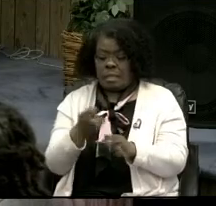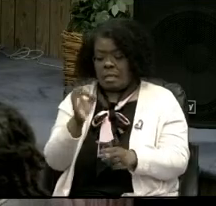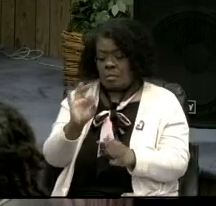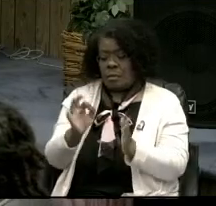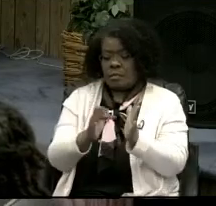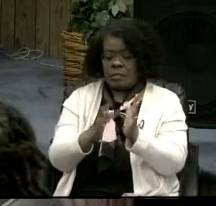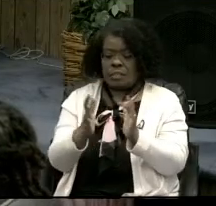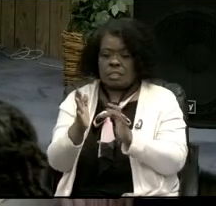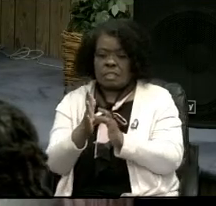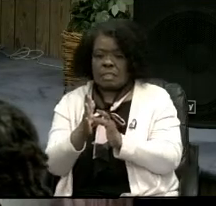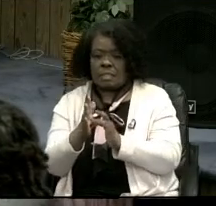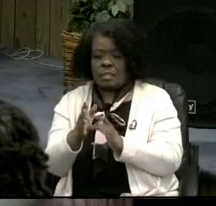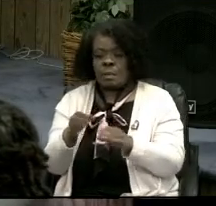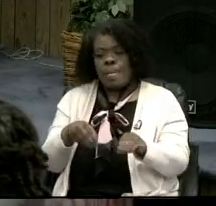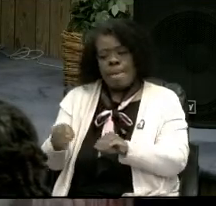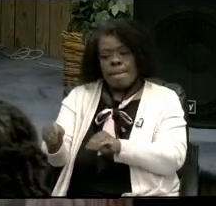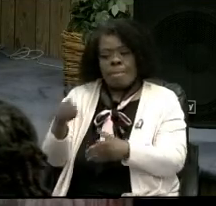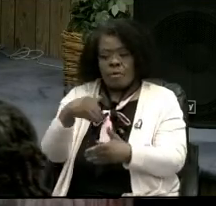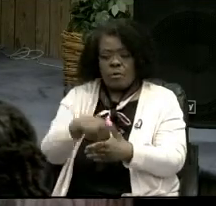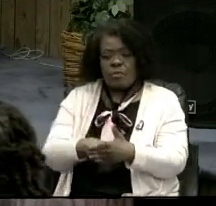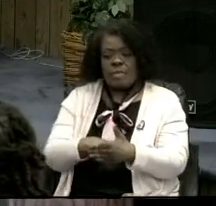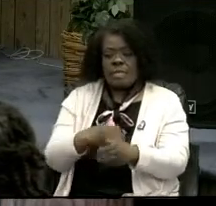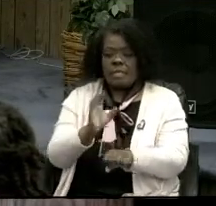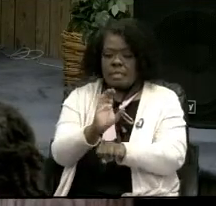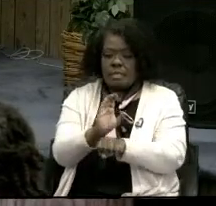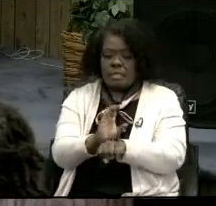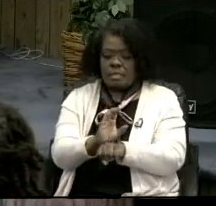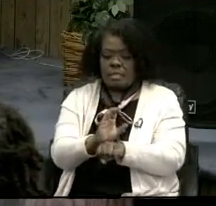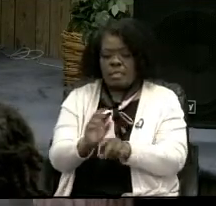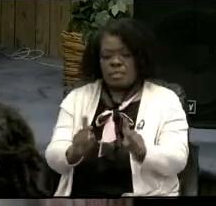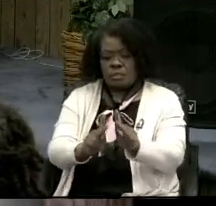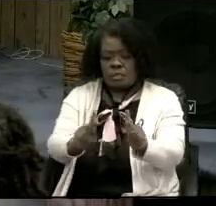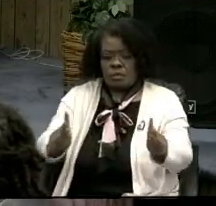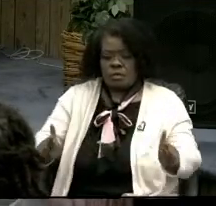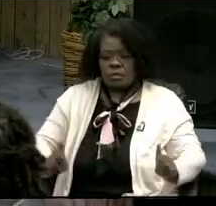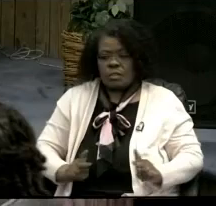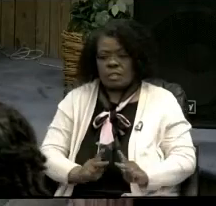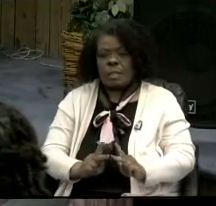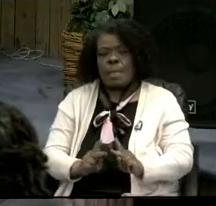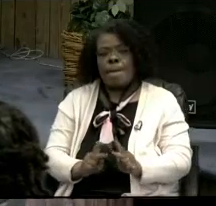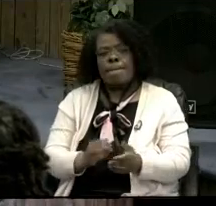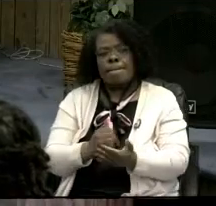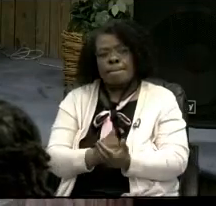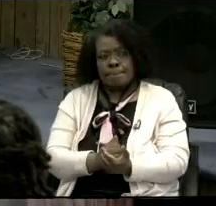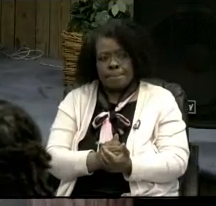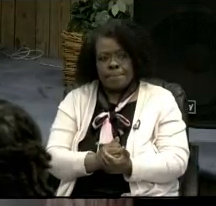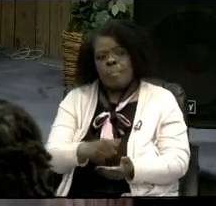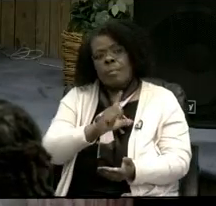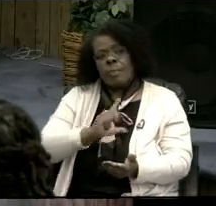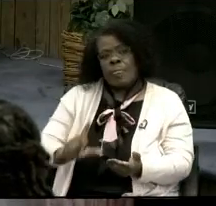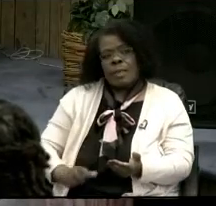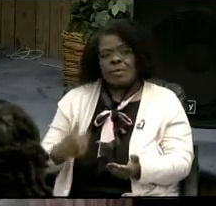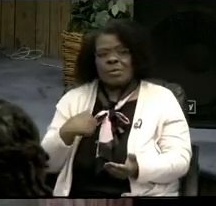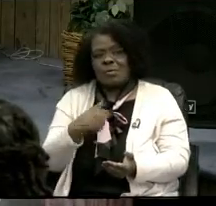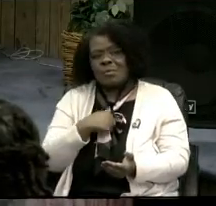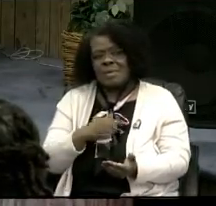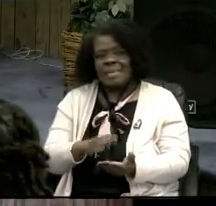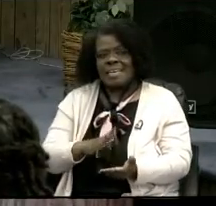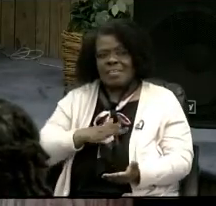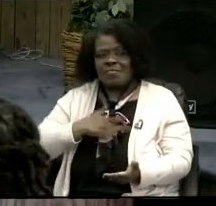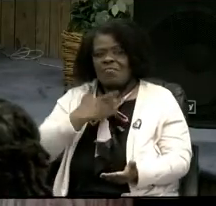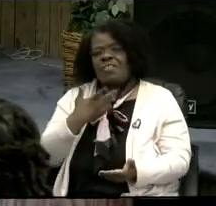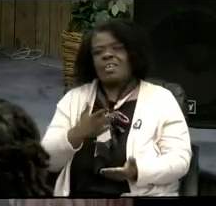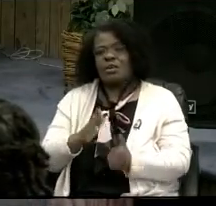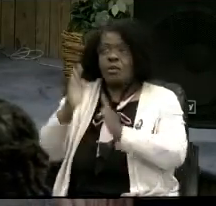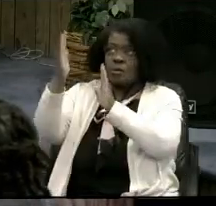in this congregation. Move on each and every one of us, Father, so that, Lord, we can feel your presence in this building. Let your